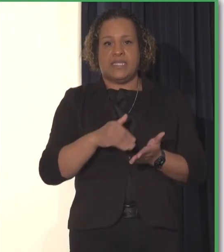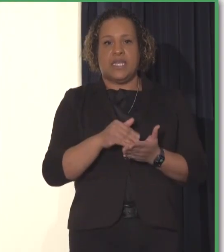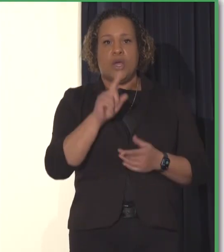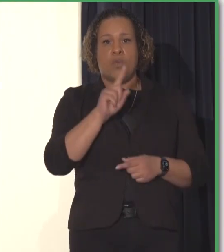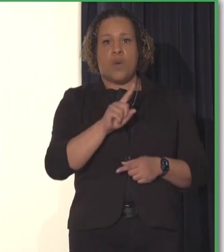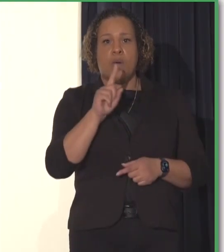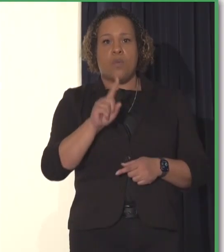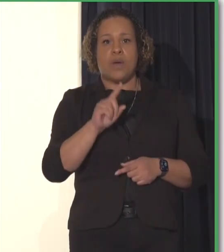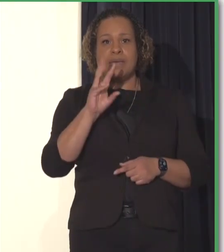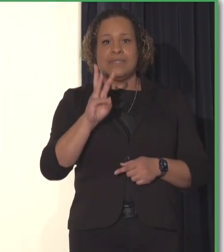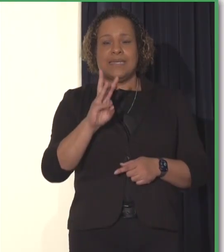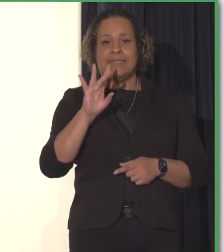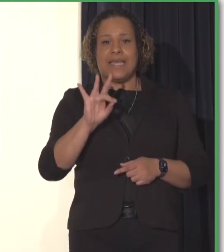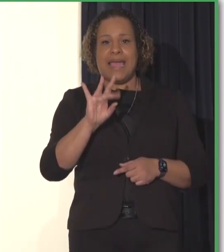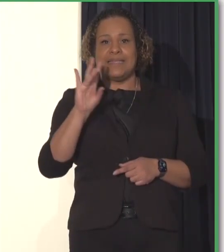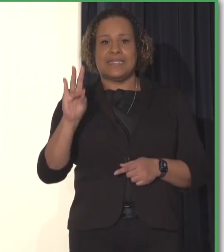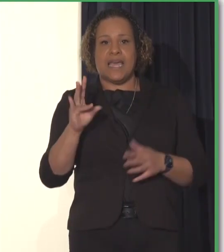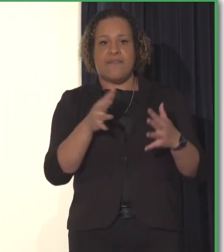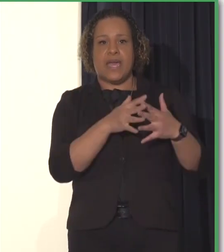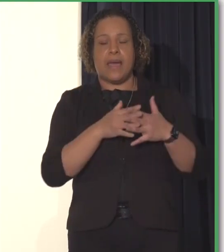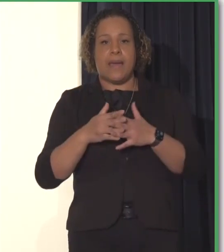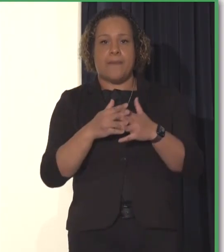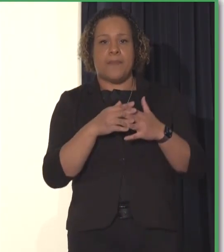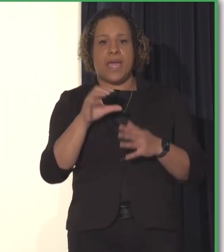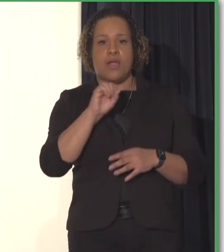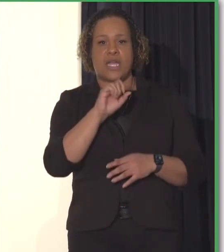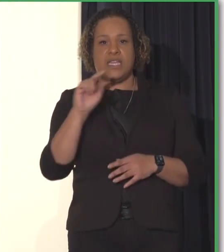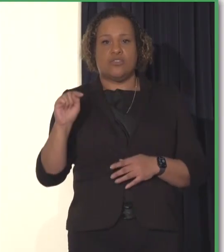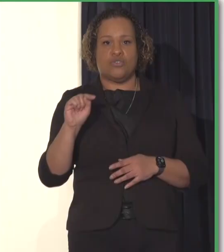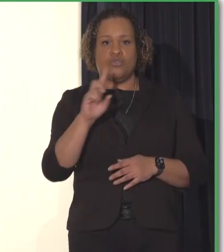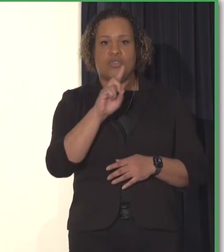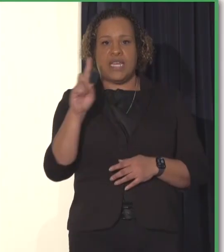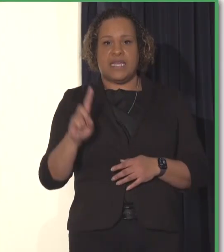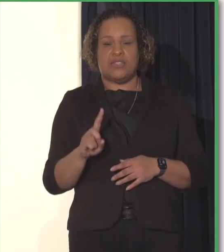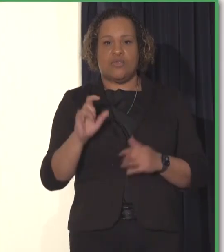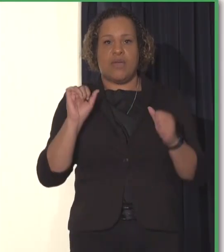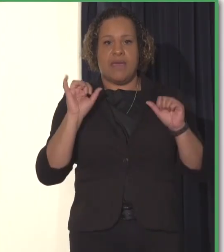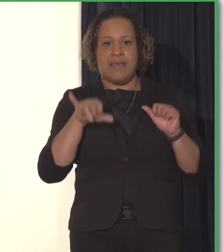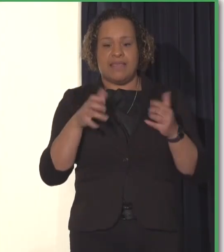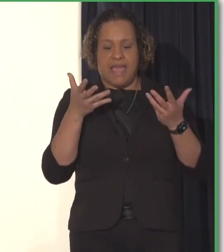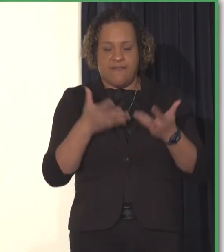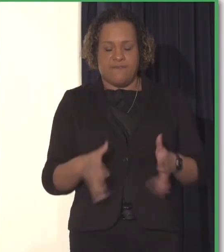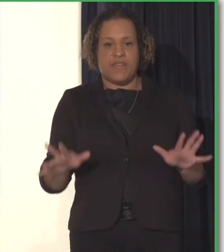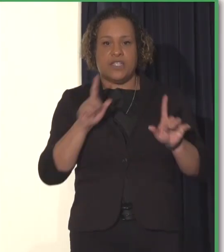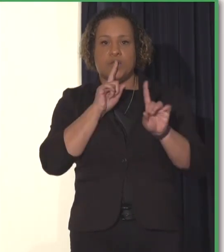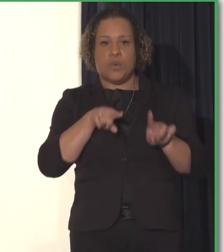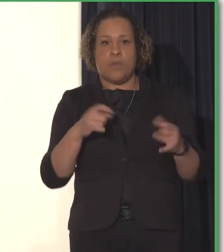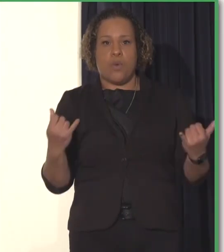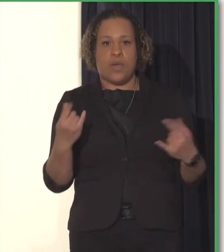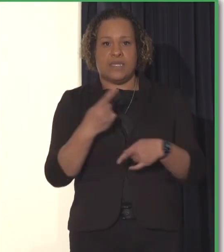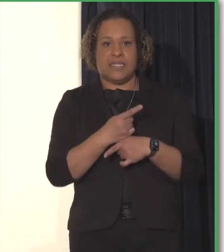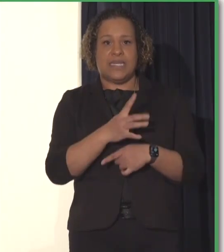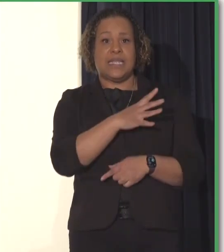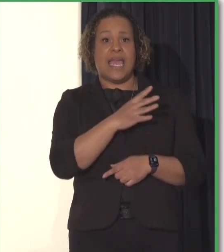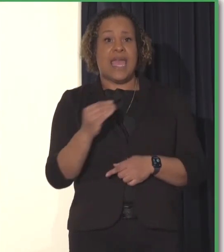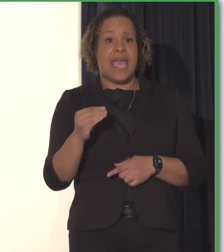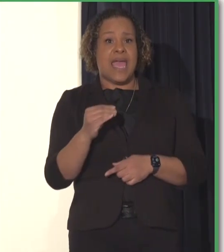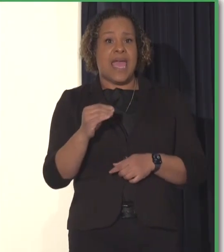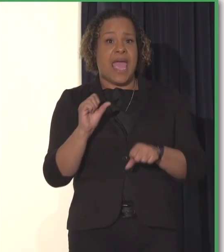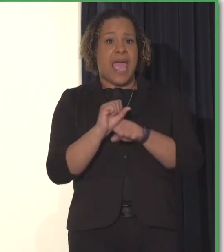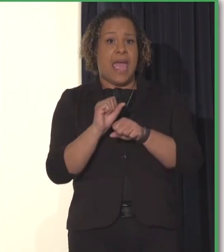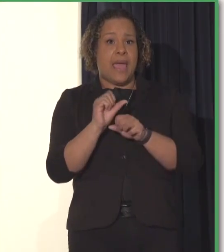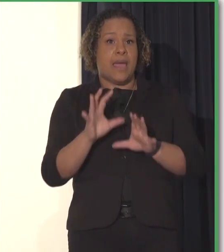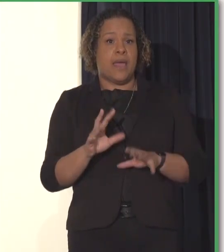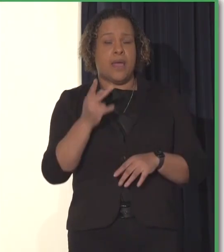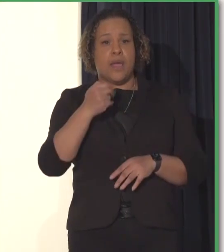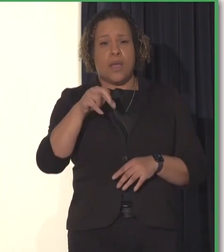11687 American Street in Detroit. That concludes the report for today, sir. And personnel training, you said the personnel and training